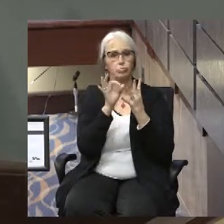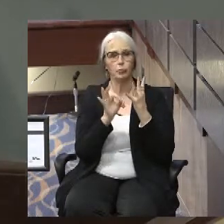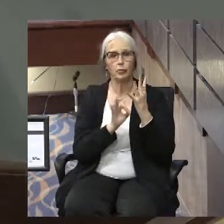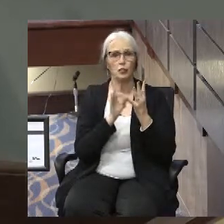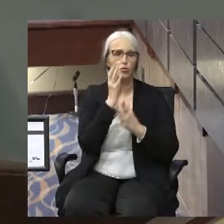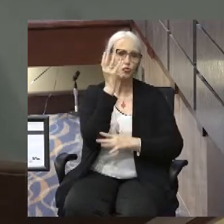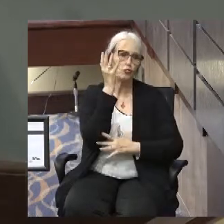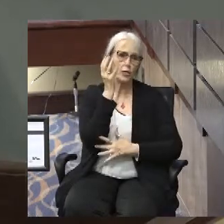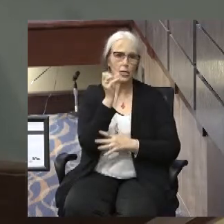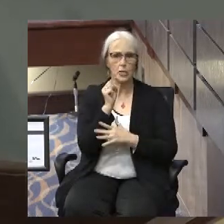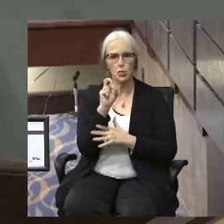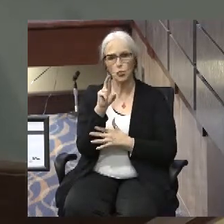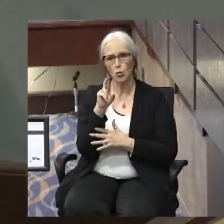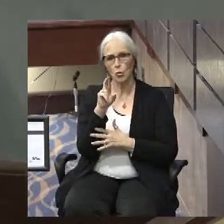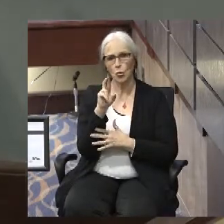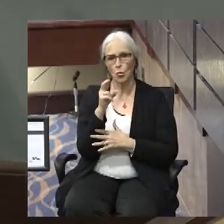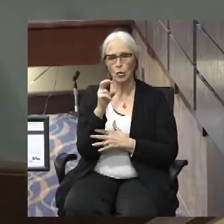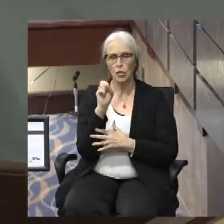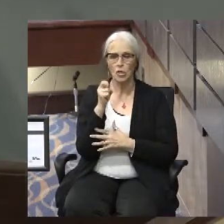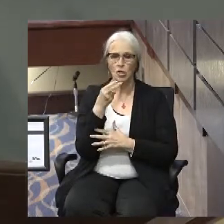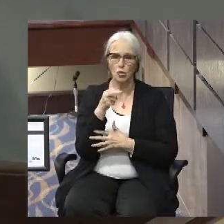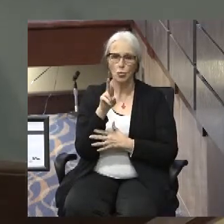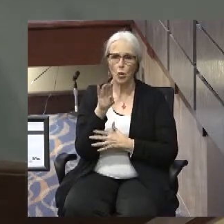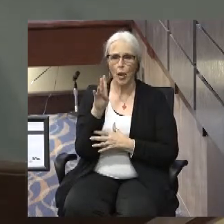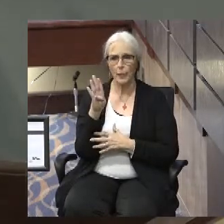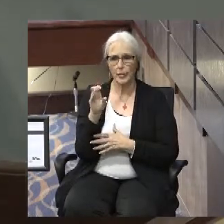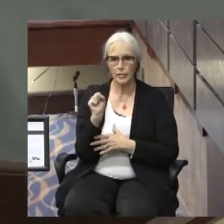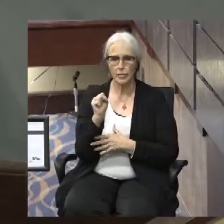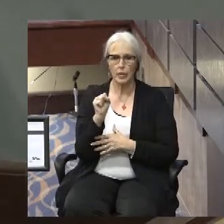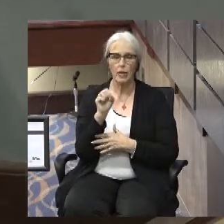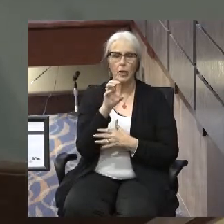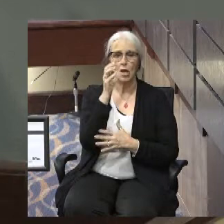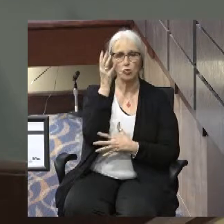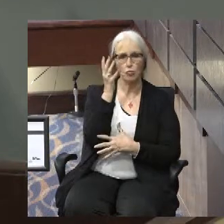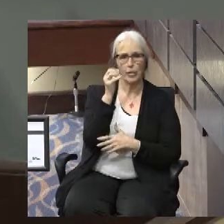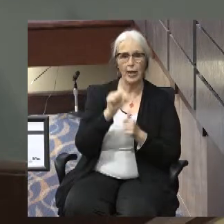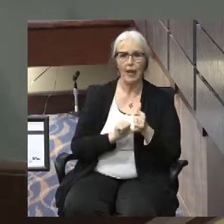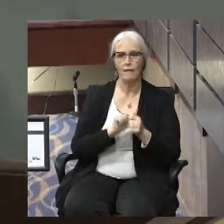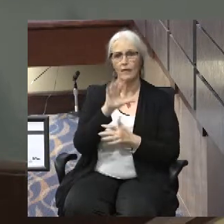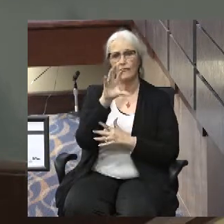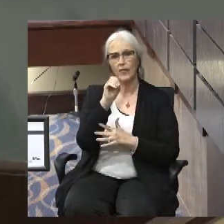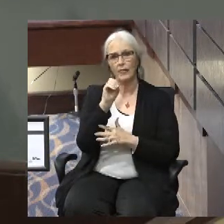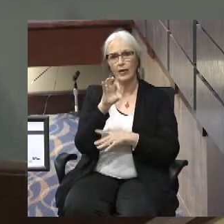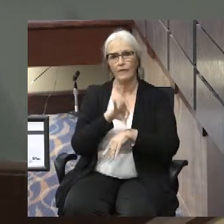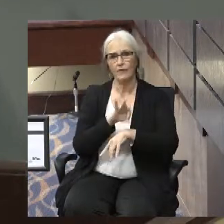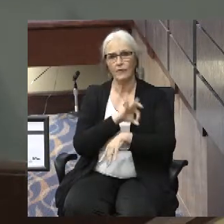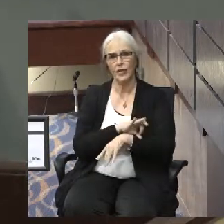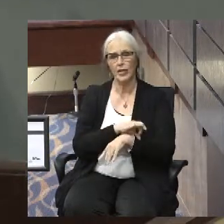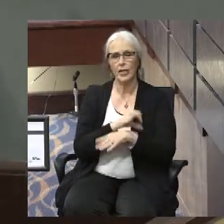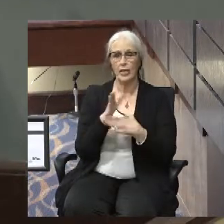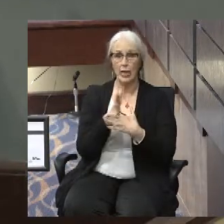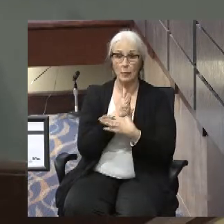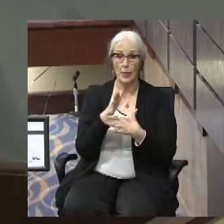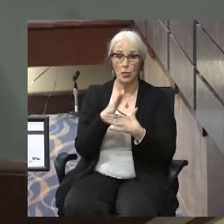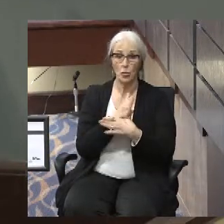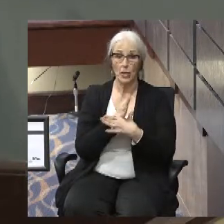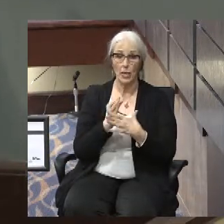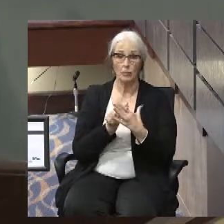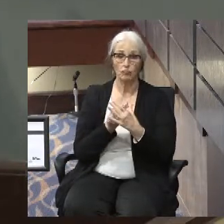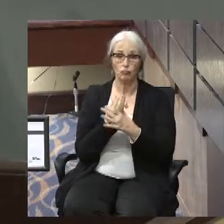and shrubs. There'll be a tree for every 50 feet, and then there'll be shrubs in between those areas. Will that be